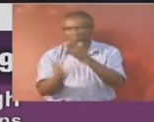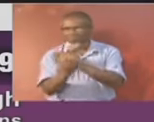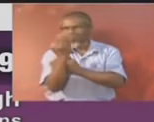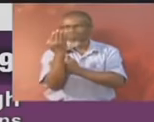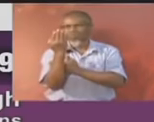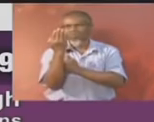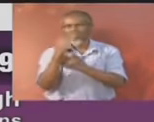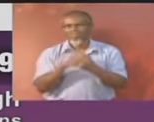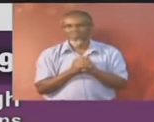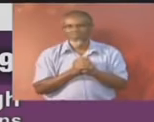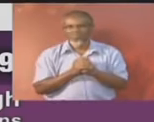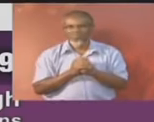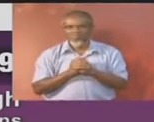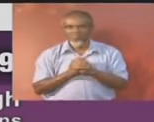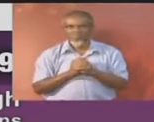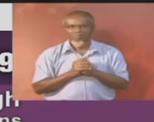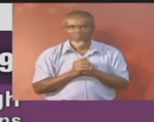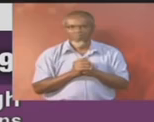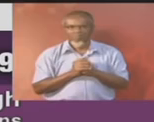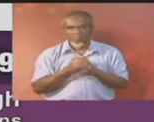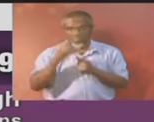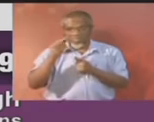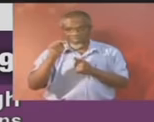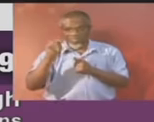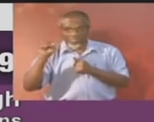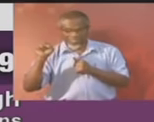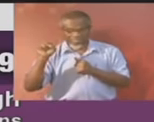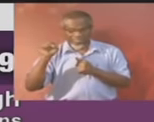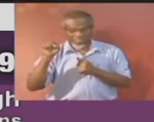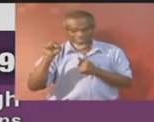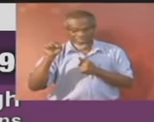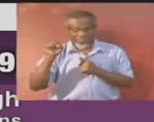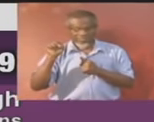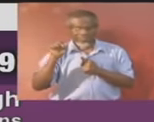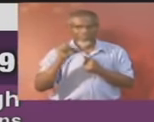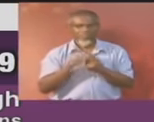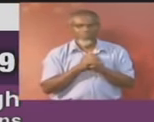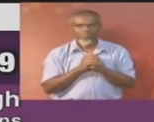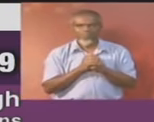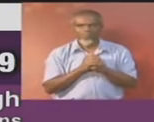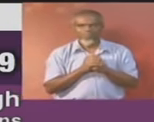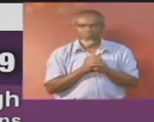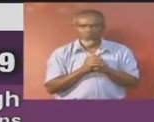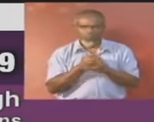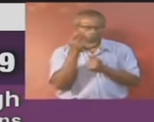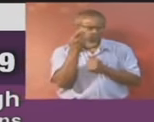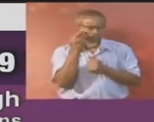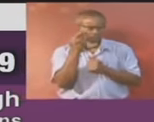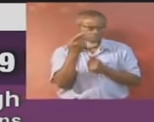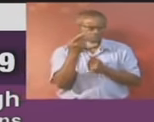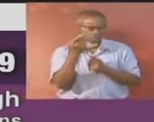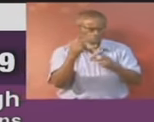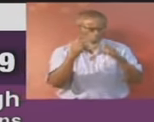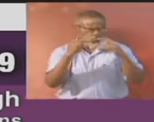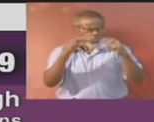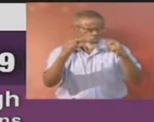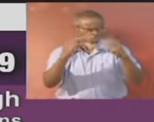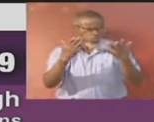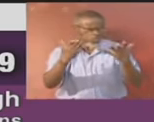Singh, CL Communications. I was just wondering, we have seen supermarkets selling food and they